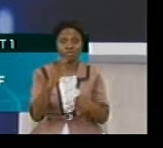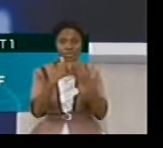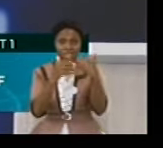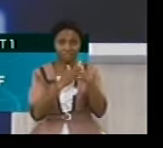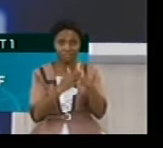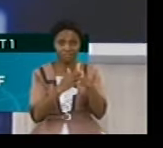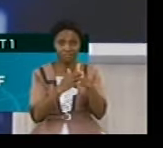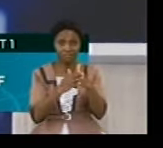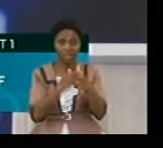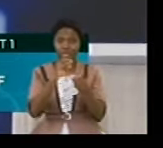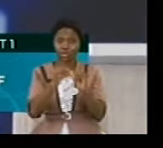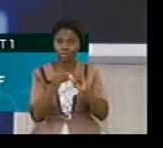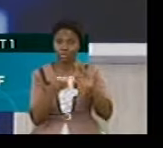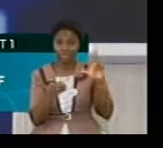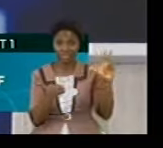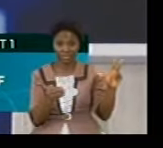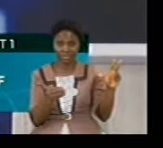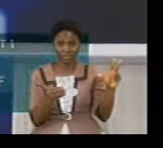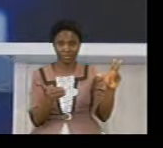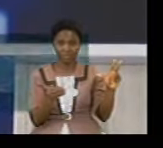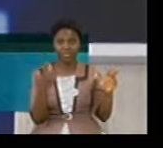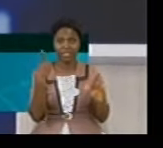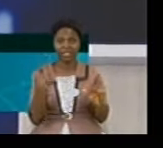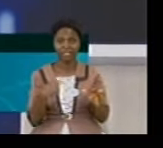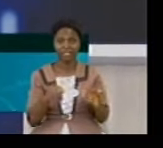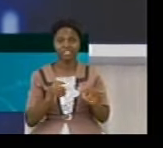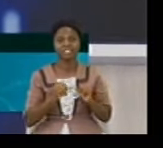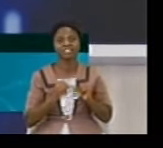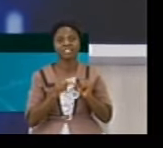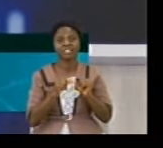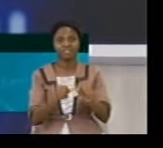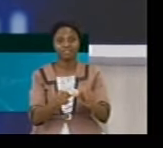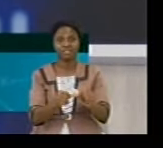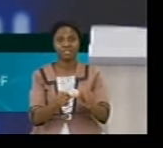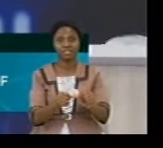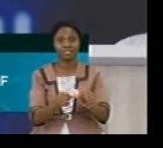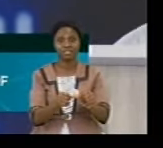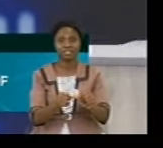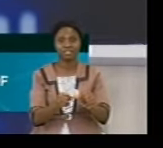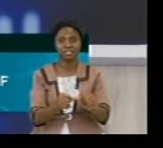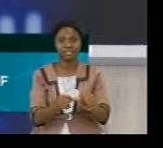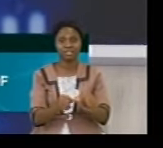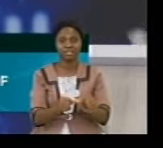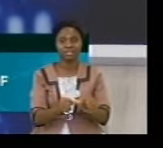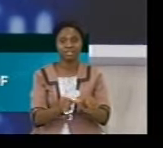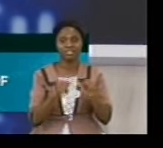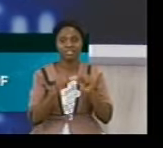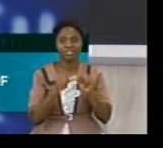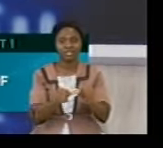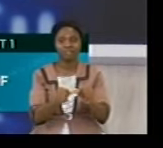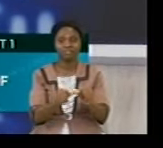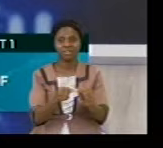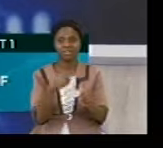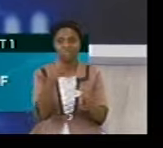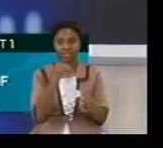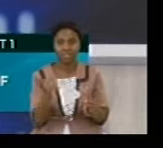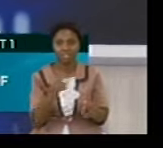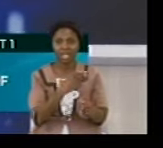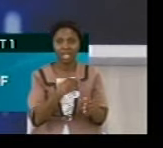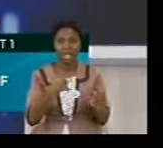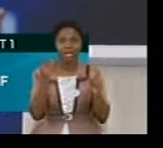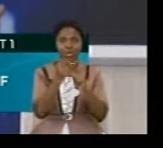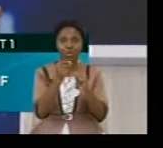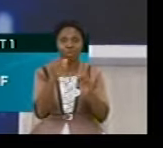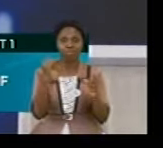And then number three, the steadfast sayings and words of God